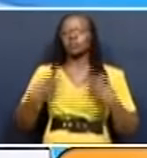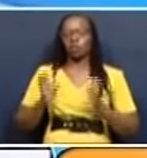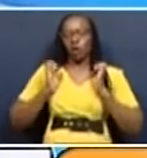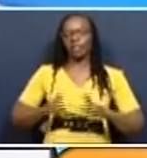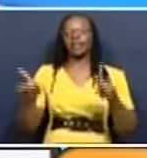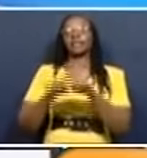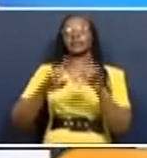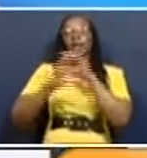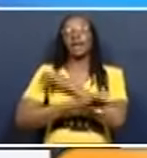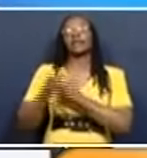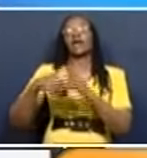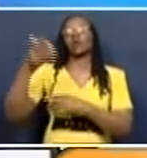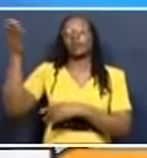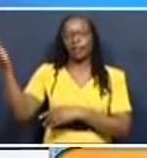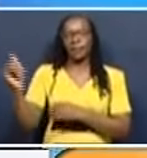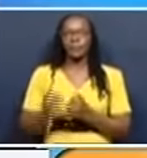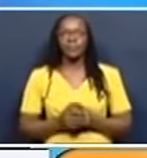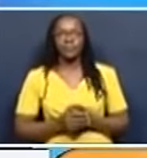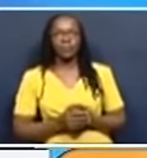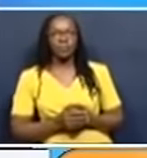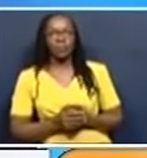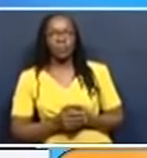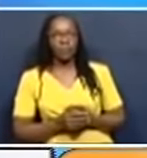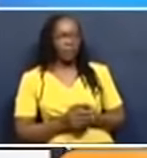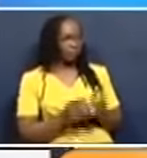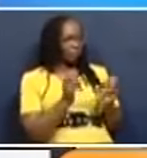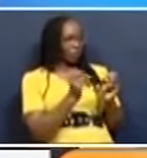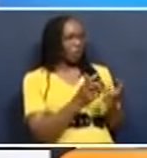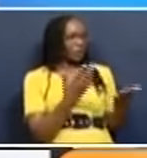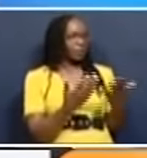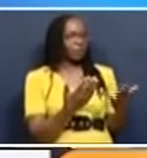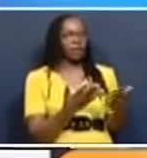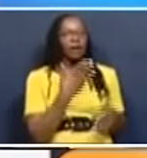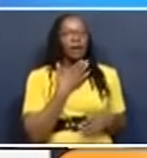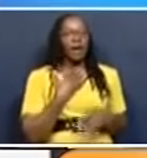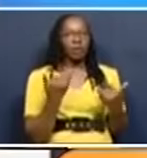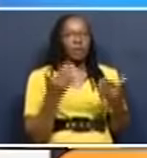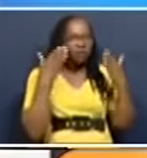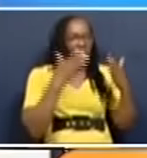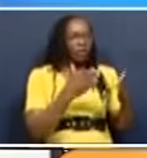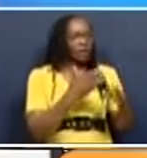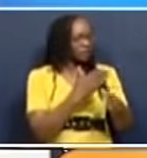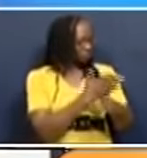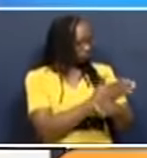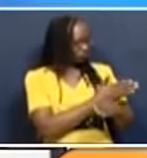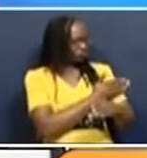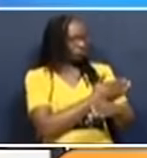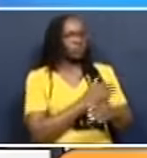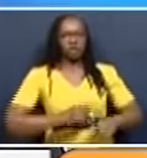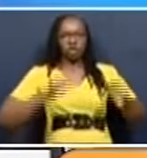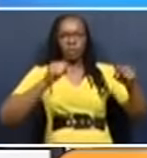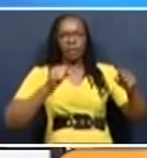predecessors... In fact, at this juncture, sorry, I'd like us to look at some of your predecessors and what they said when they were